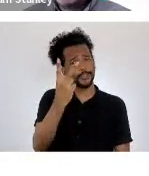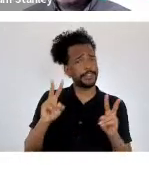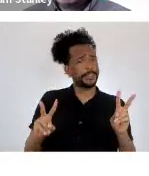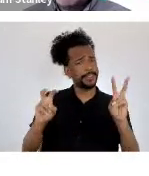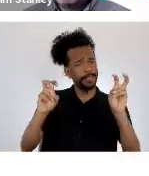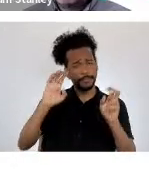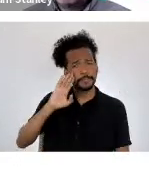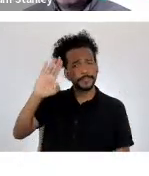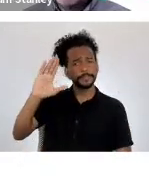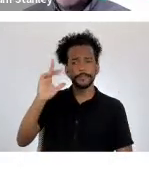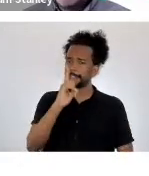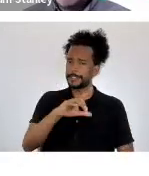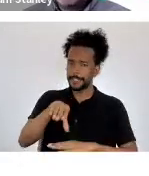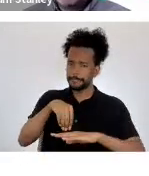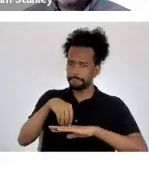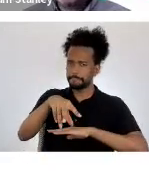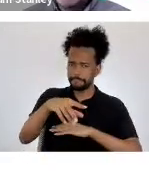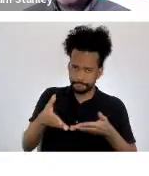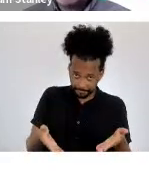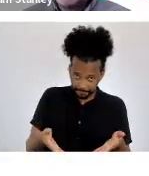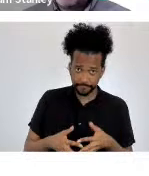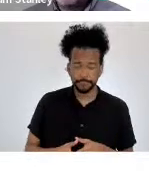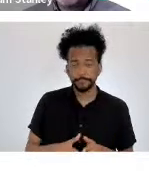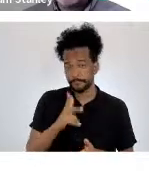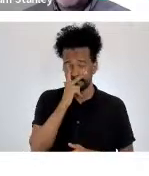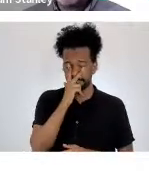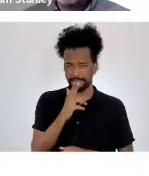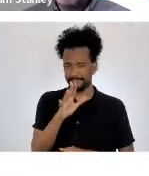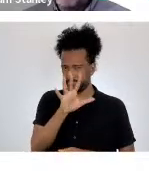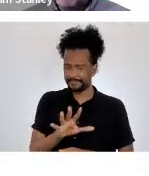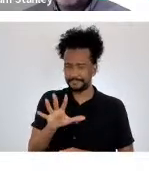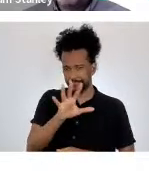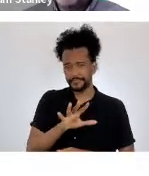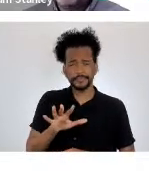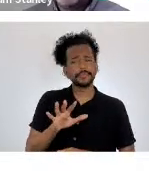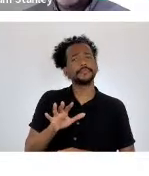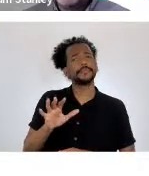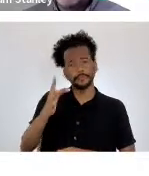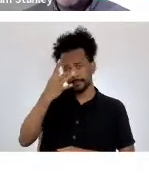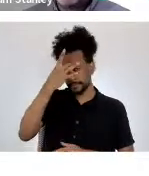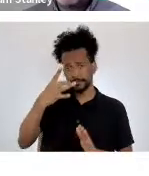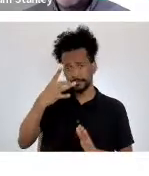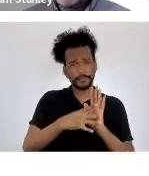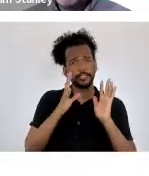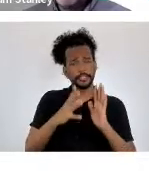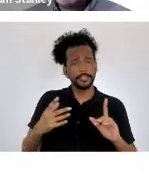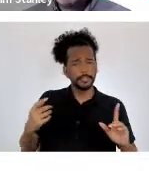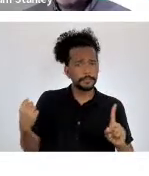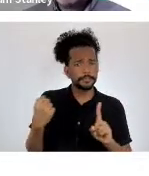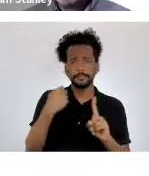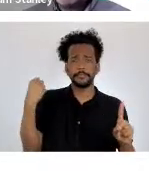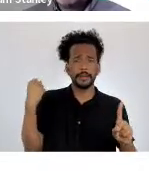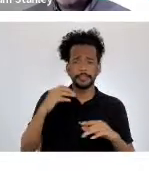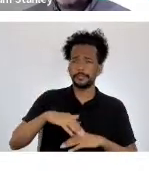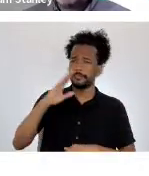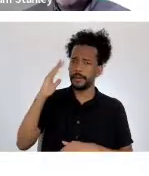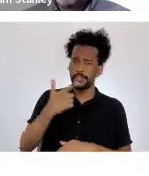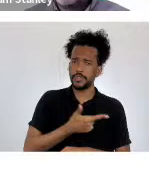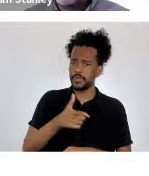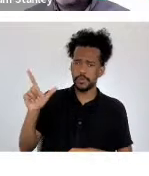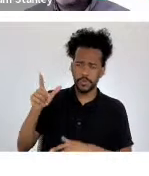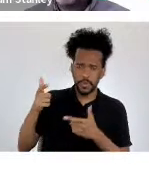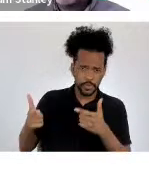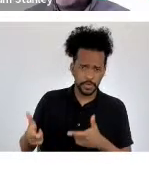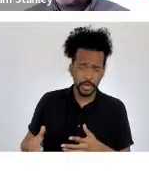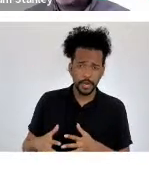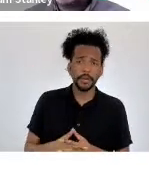that it seems from the evidence that AI is impacting language education more than other disciplines. And this is a significant finding